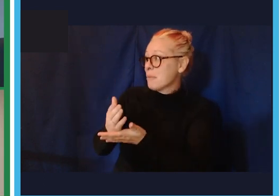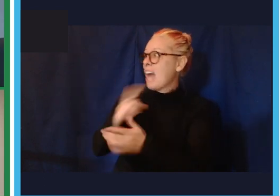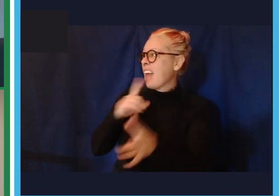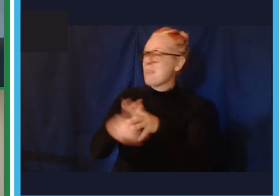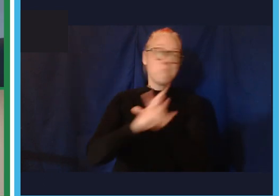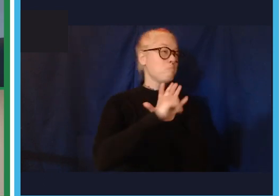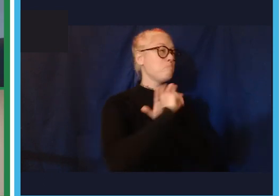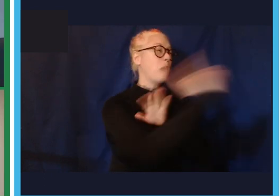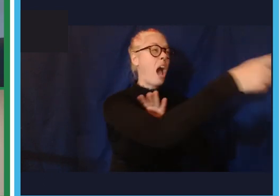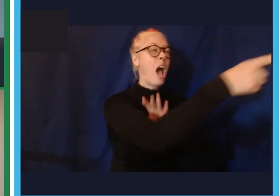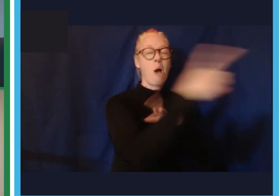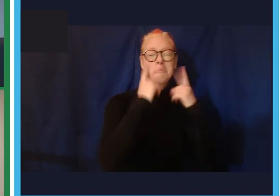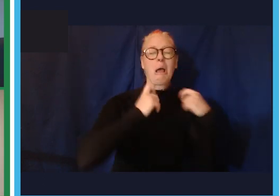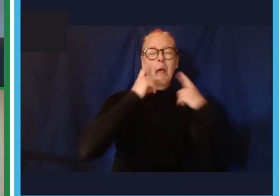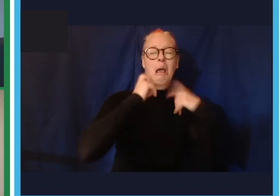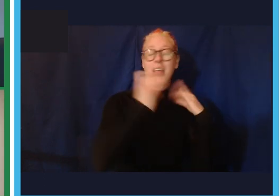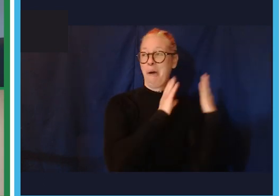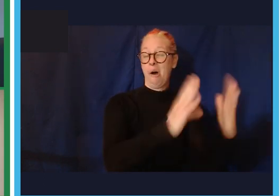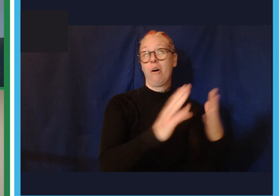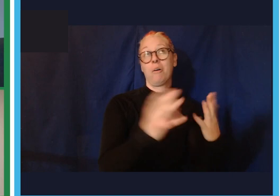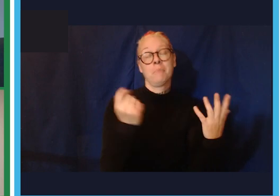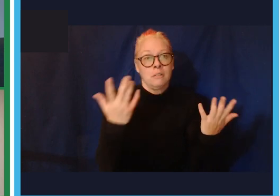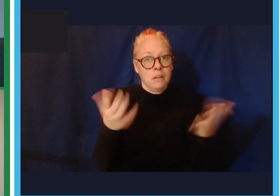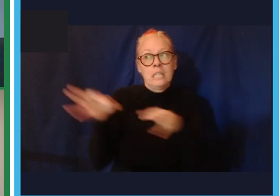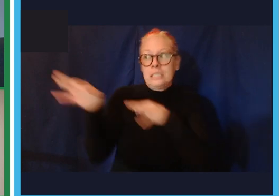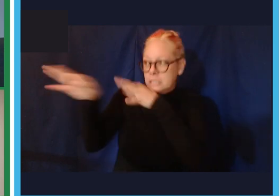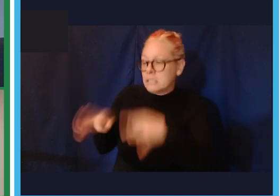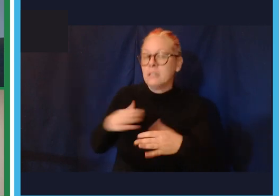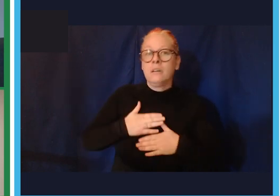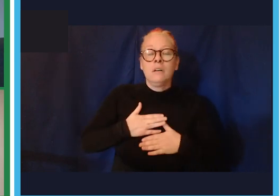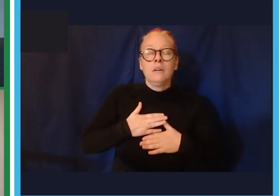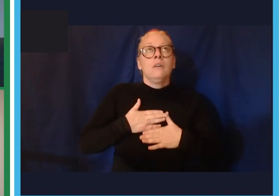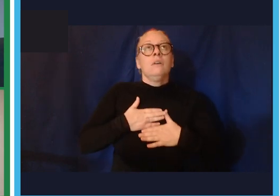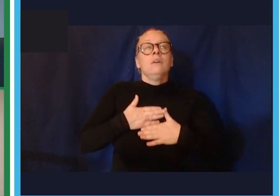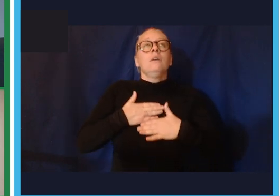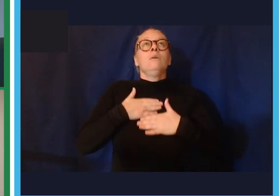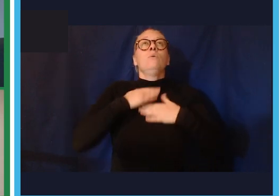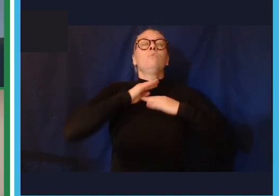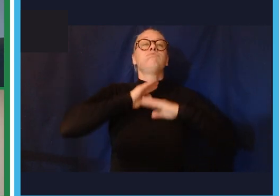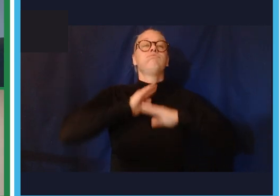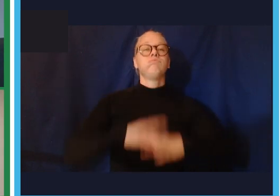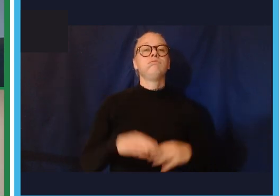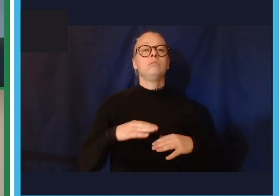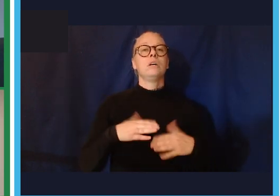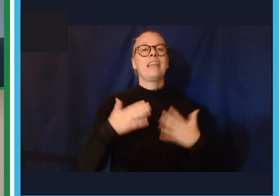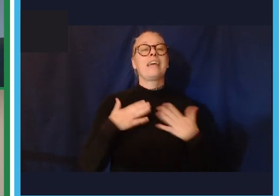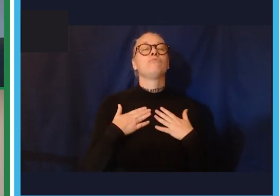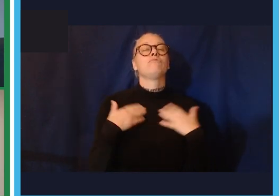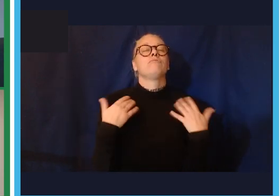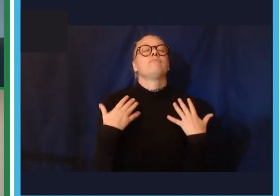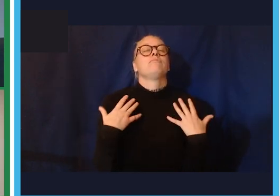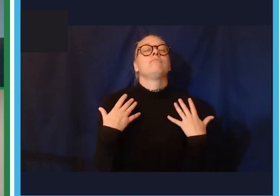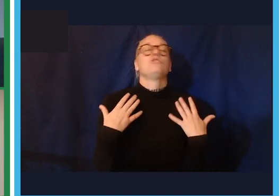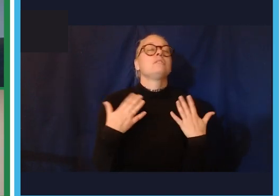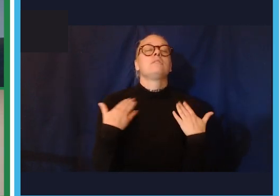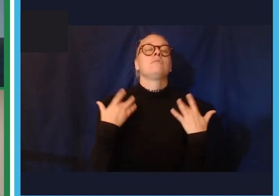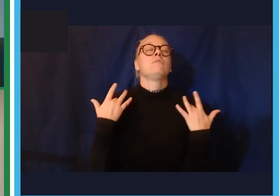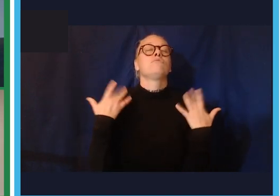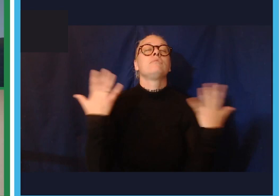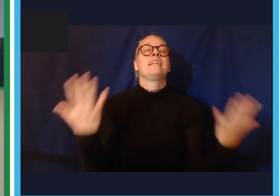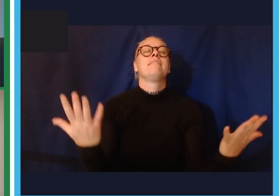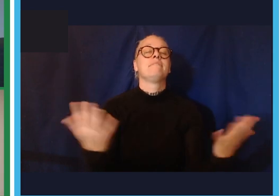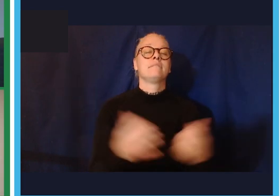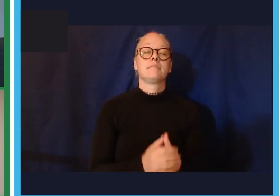So I don't remember a lot around that. I remember asking my parents, if I was going to die, cause I did not know that it was not fatal.